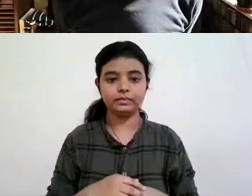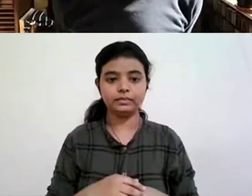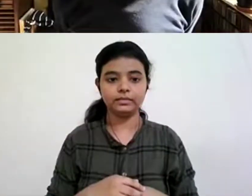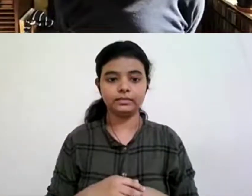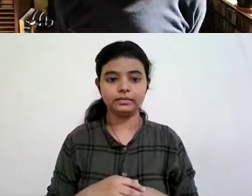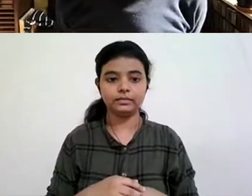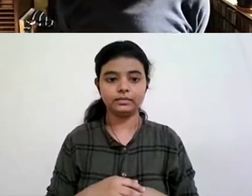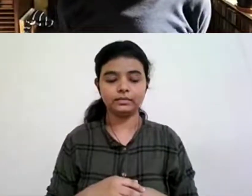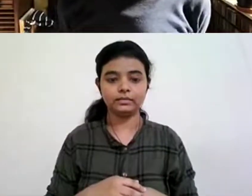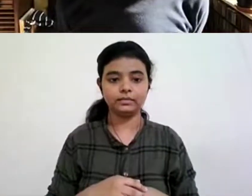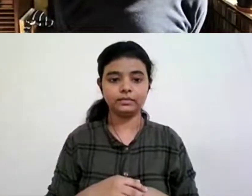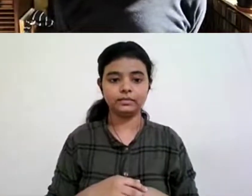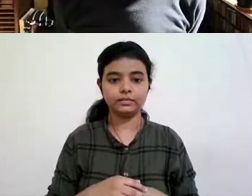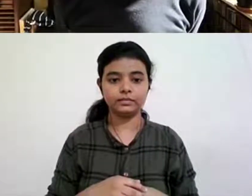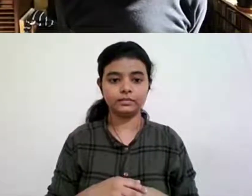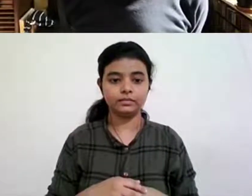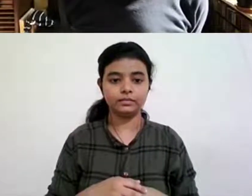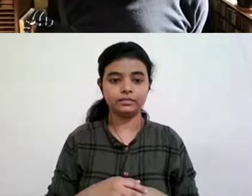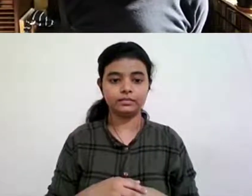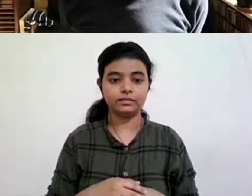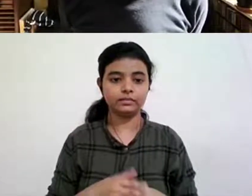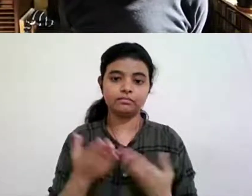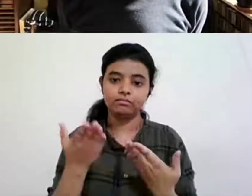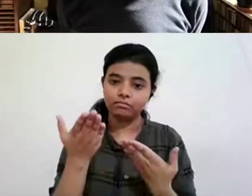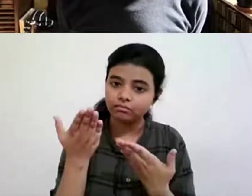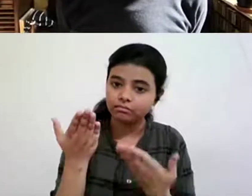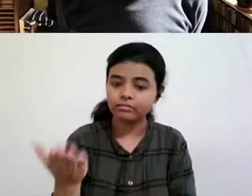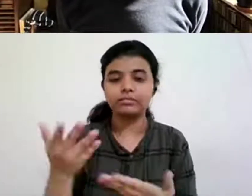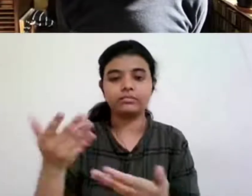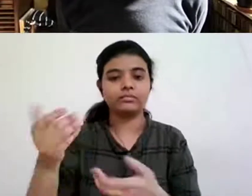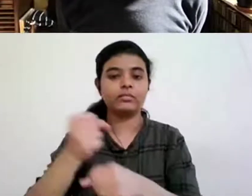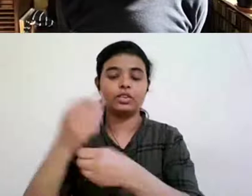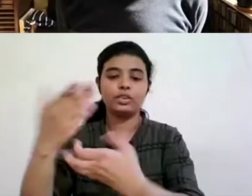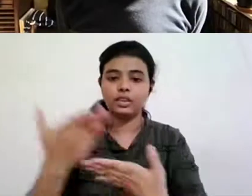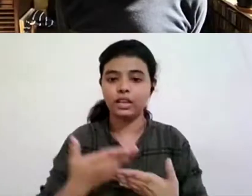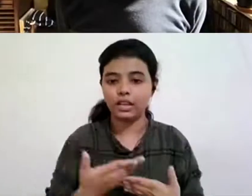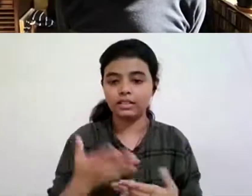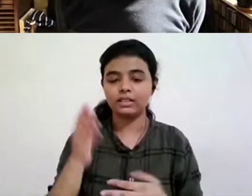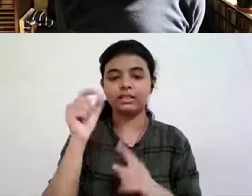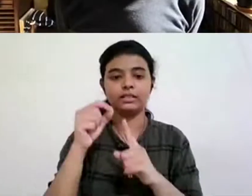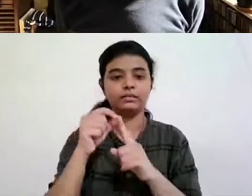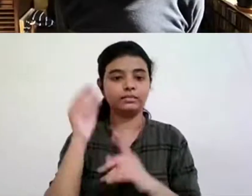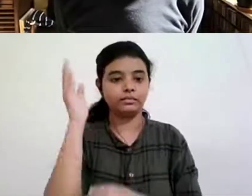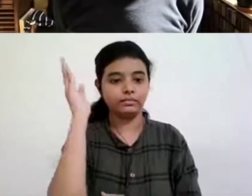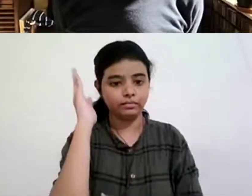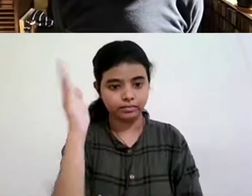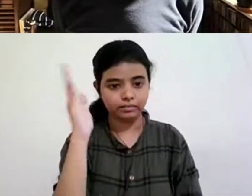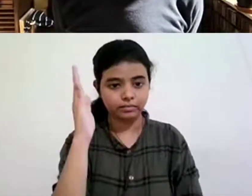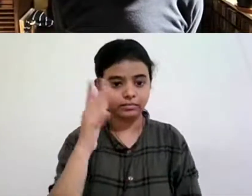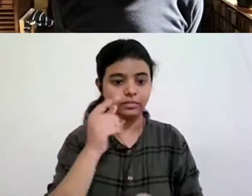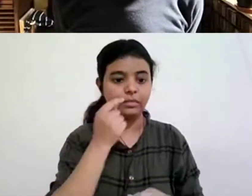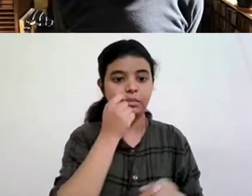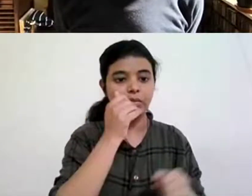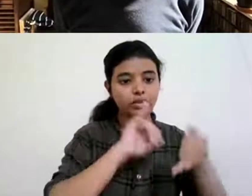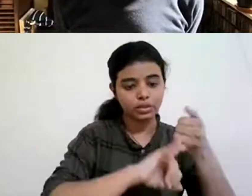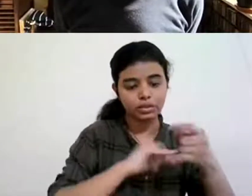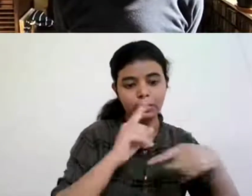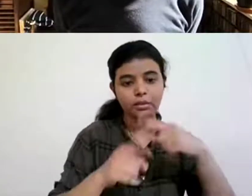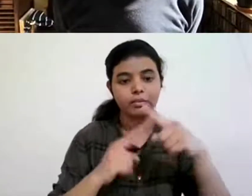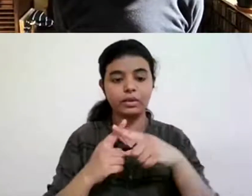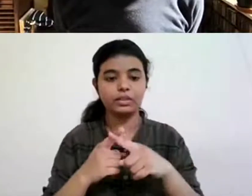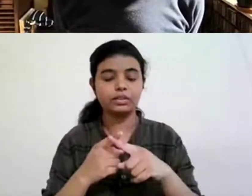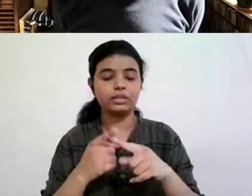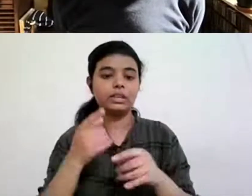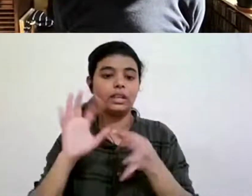especially our guests today, Professor Sati, and our two interpreters, Gargi